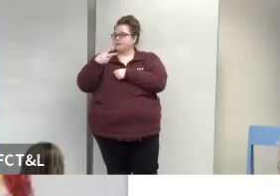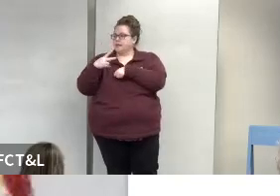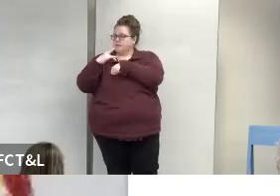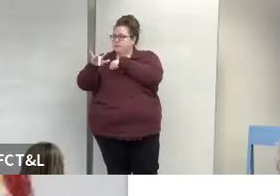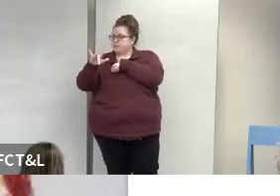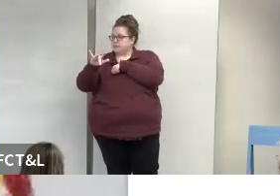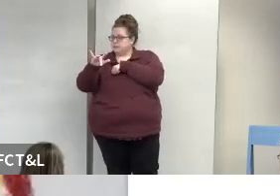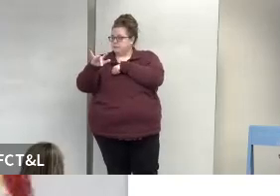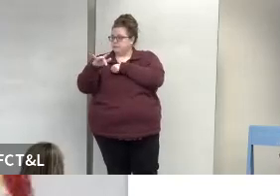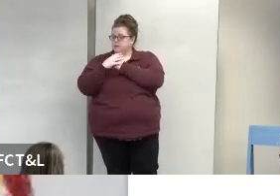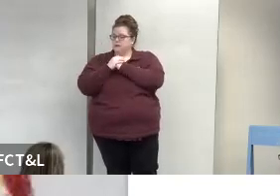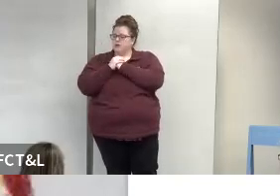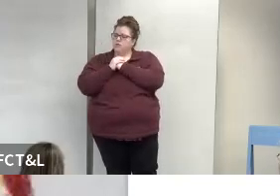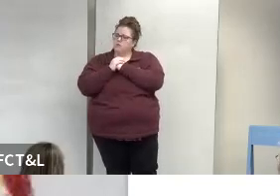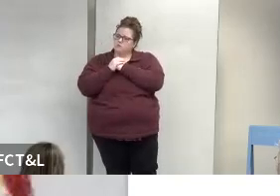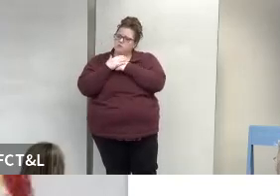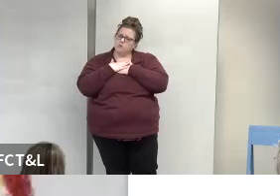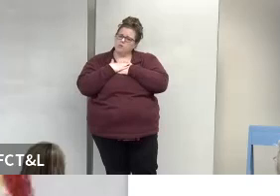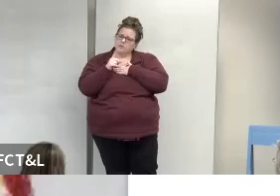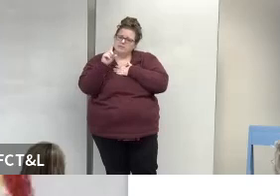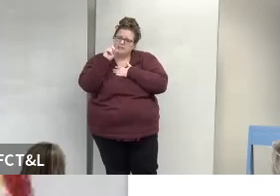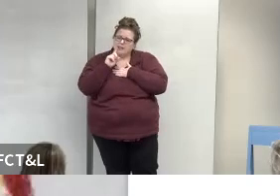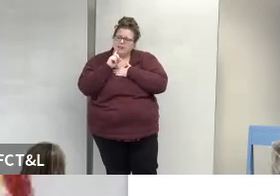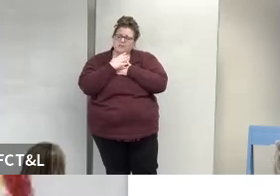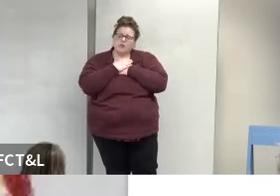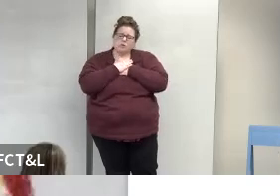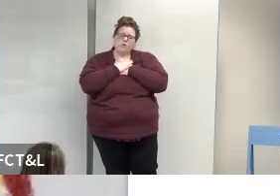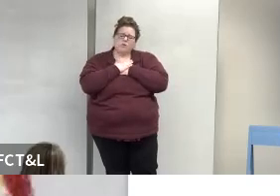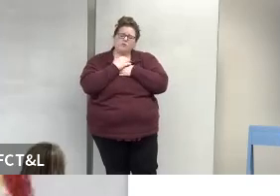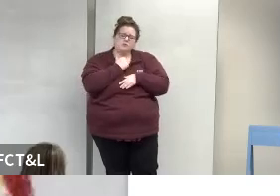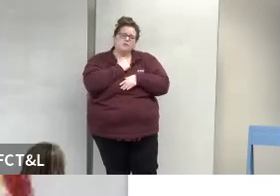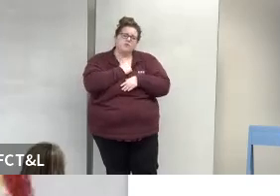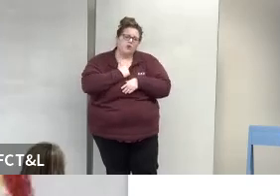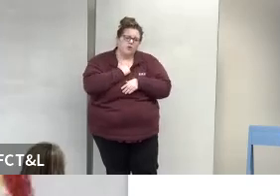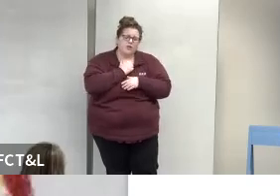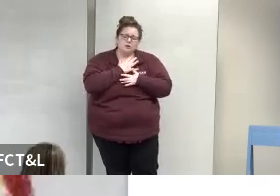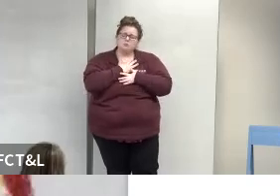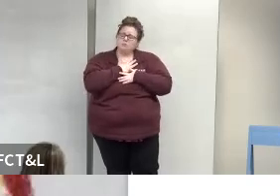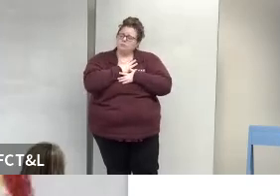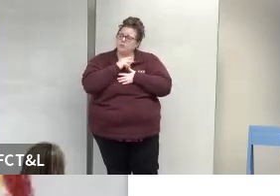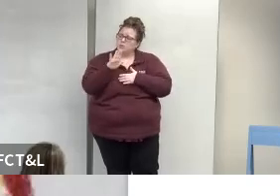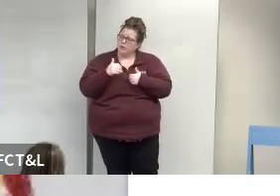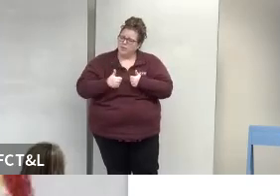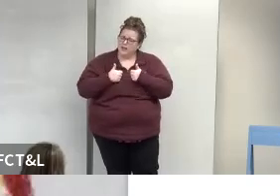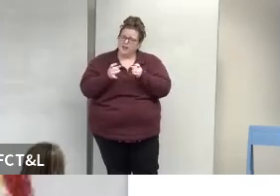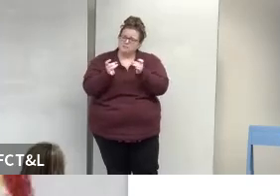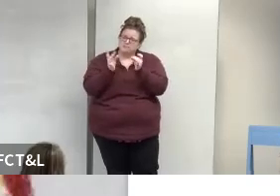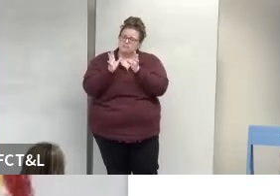deaf community. We call that the glass half empty. They're like, oh, you're deaf. I'm so